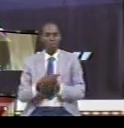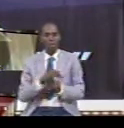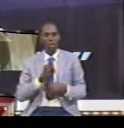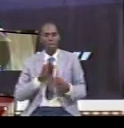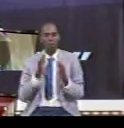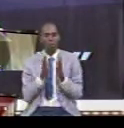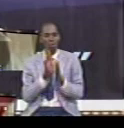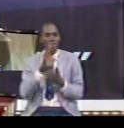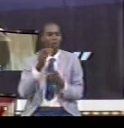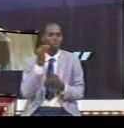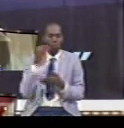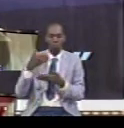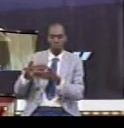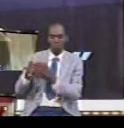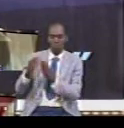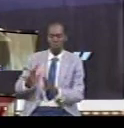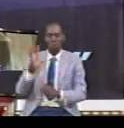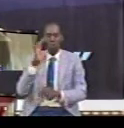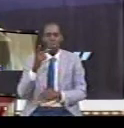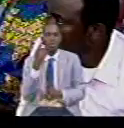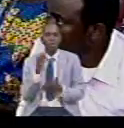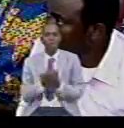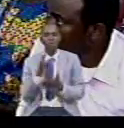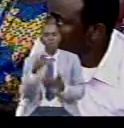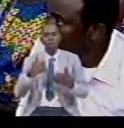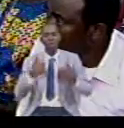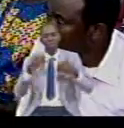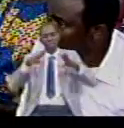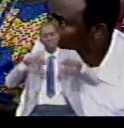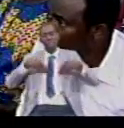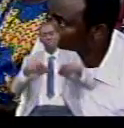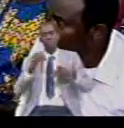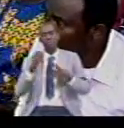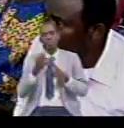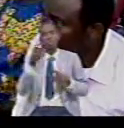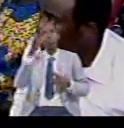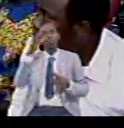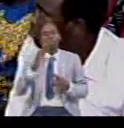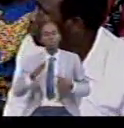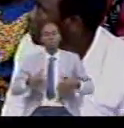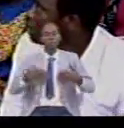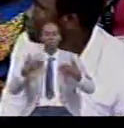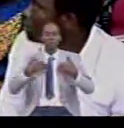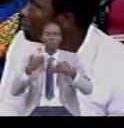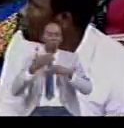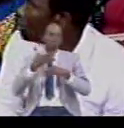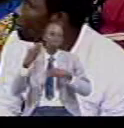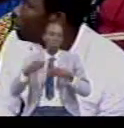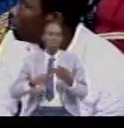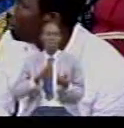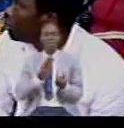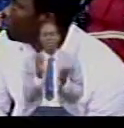that you have received the word of God and your life has totally changed. Look at